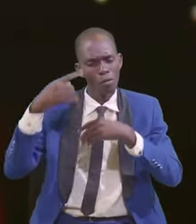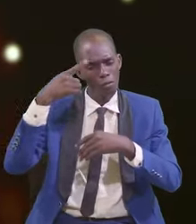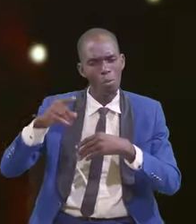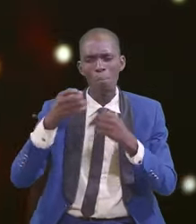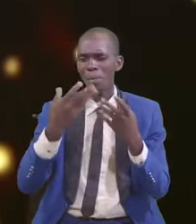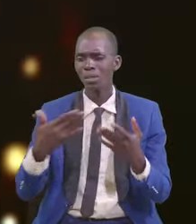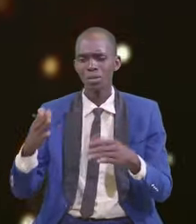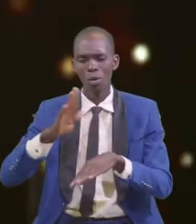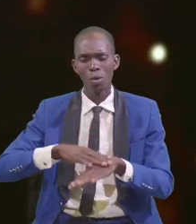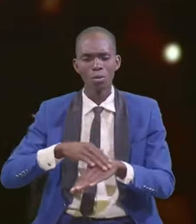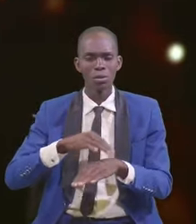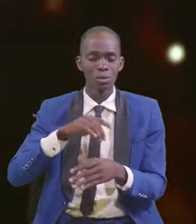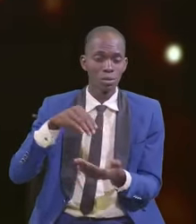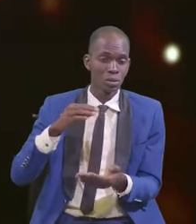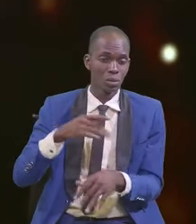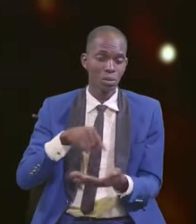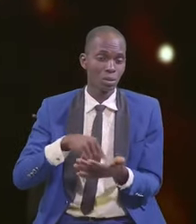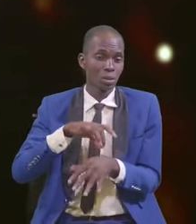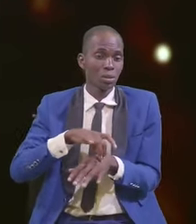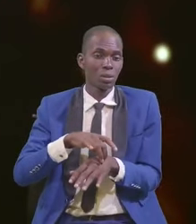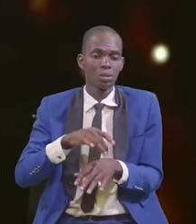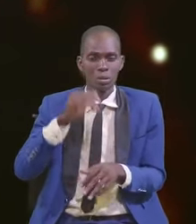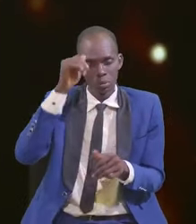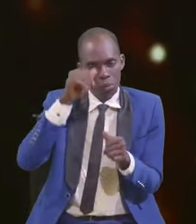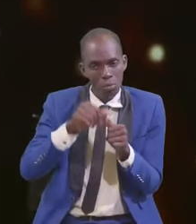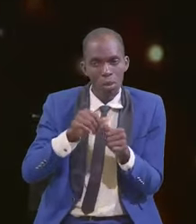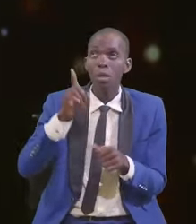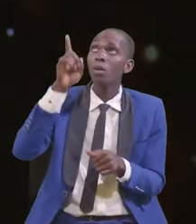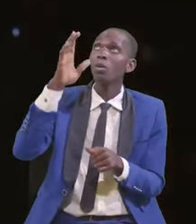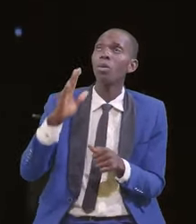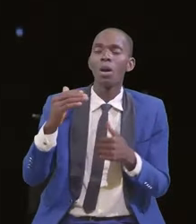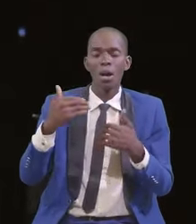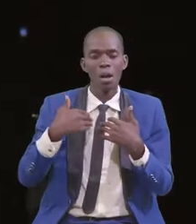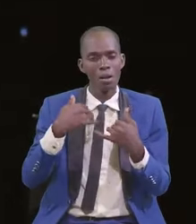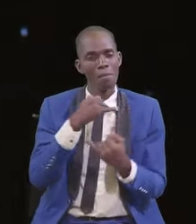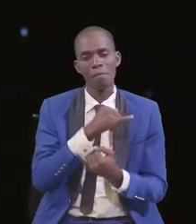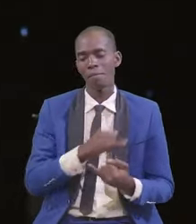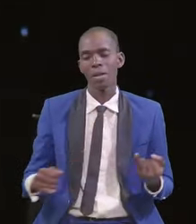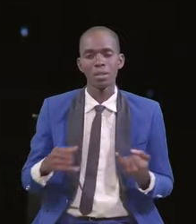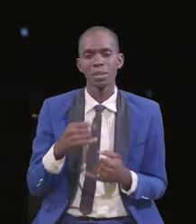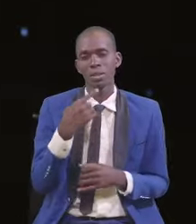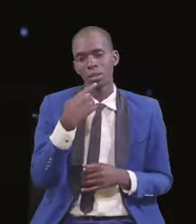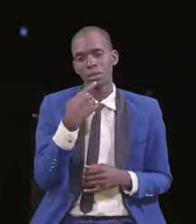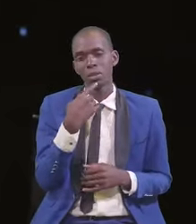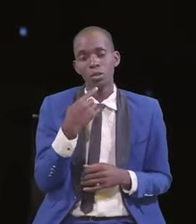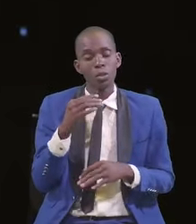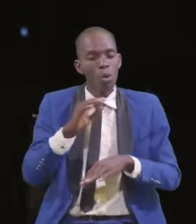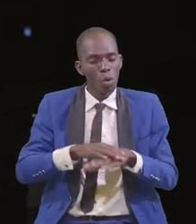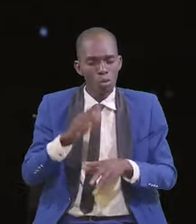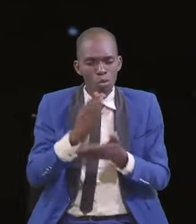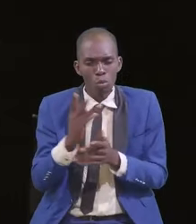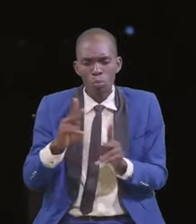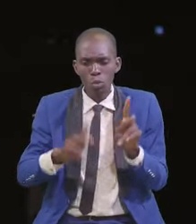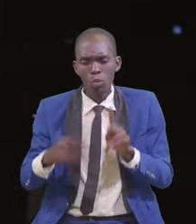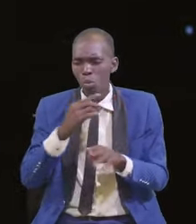God has the final on the thoughtless they not thinking where would they